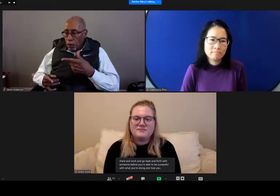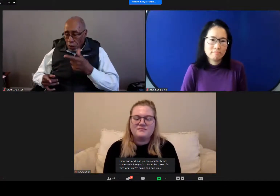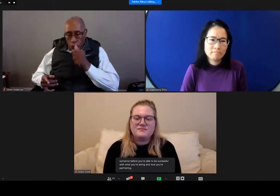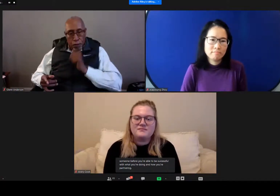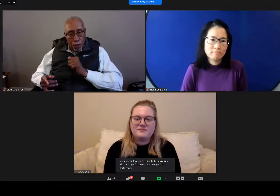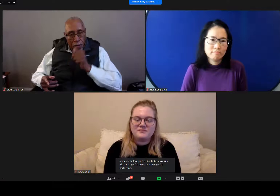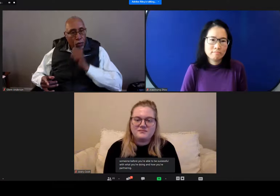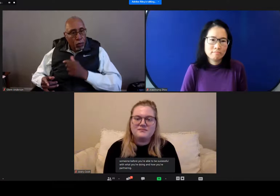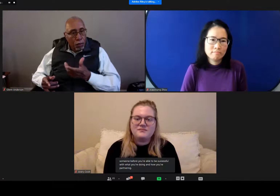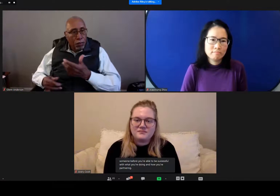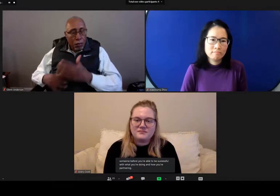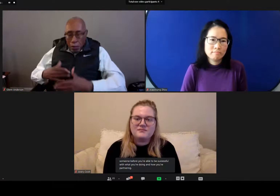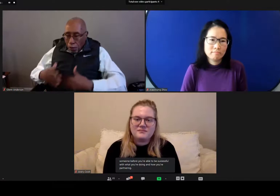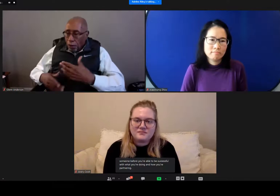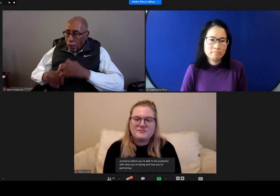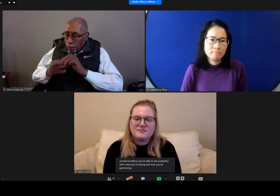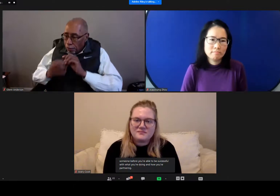partnering.